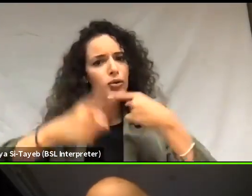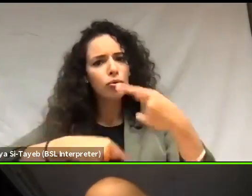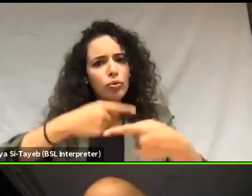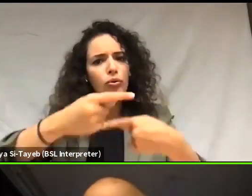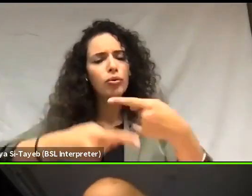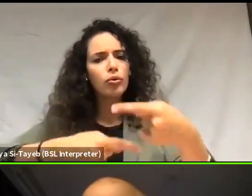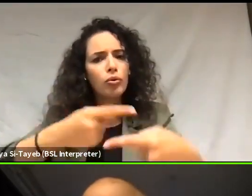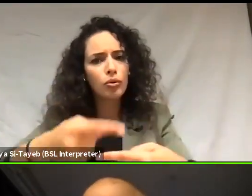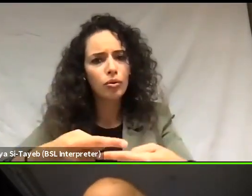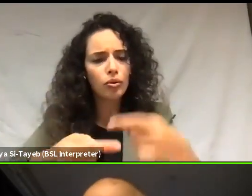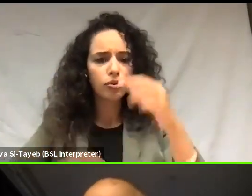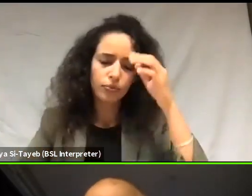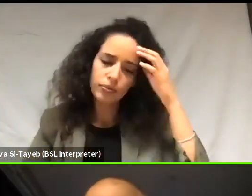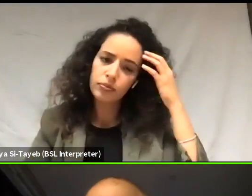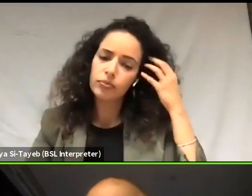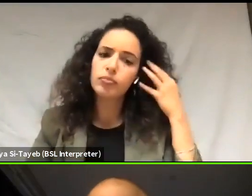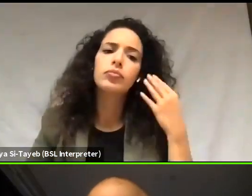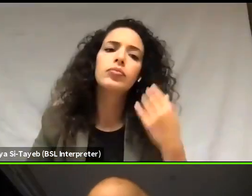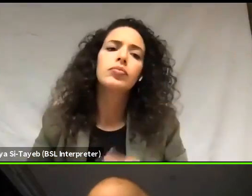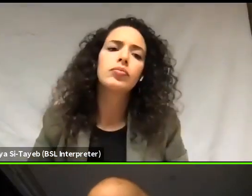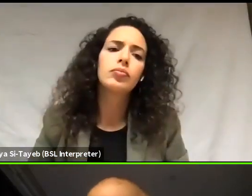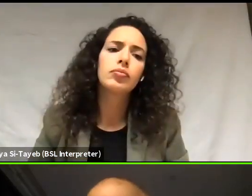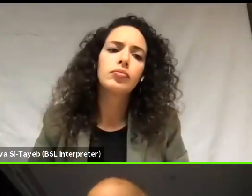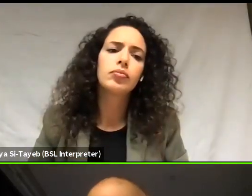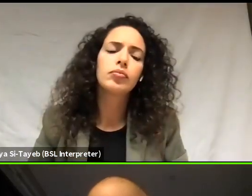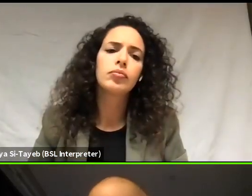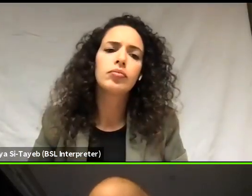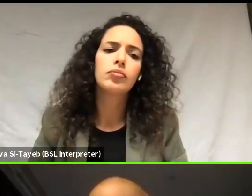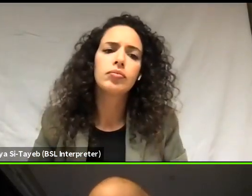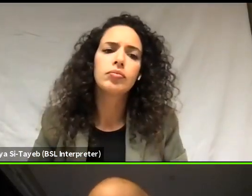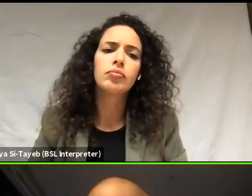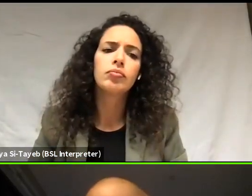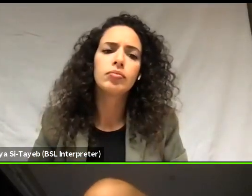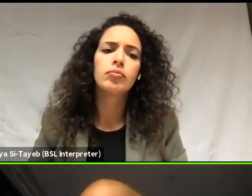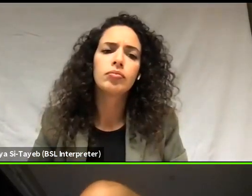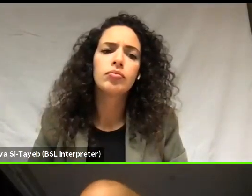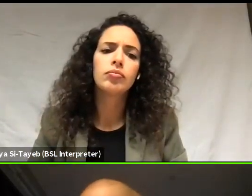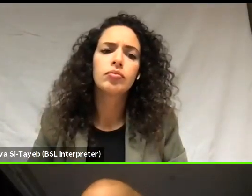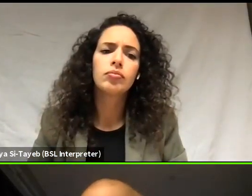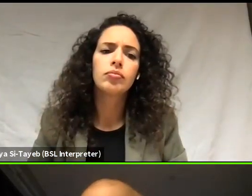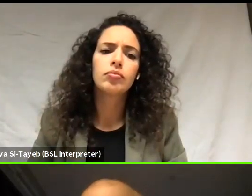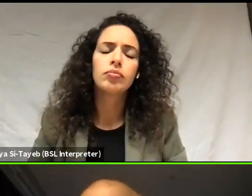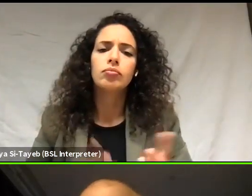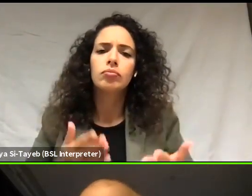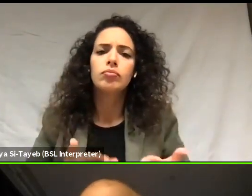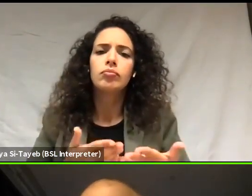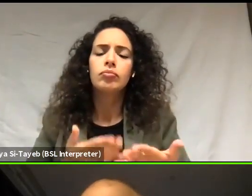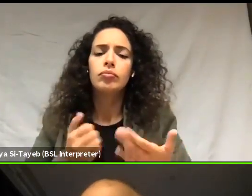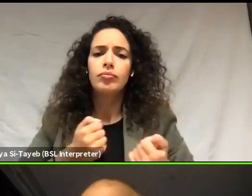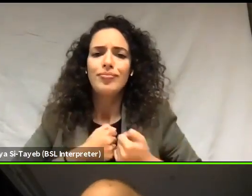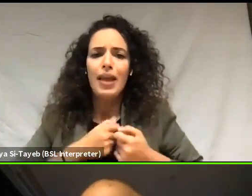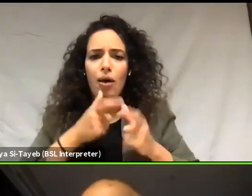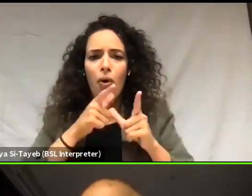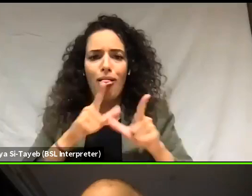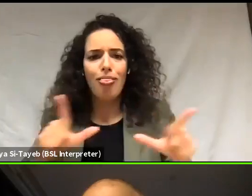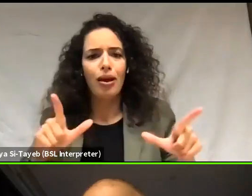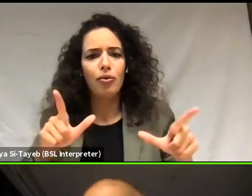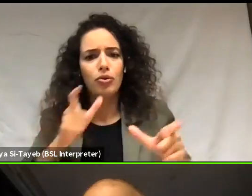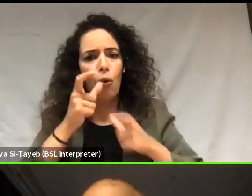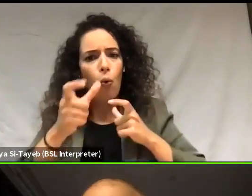of reporting where it is, you know, our language is more consequential than it